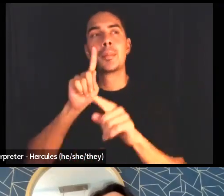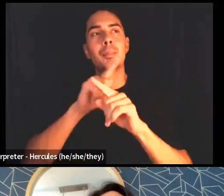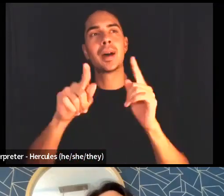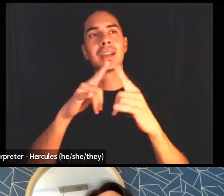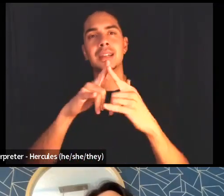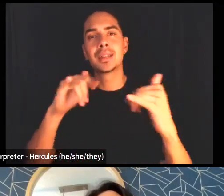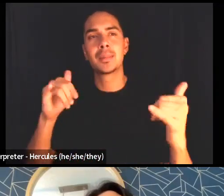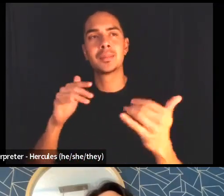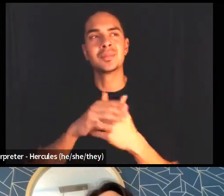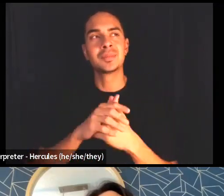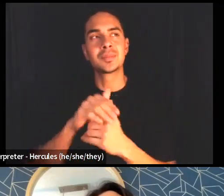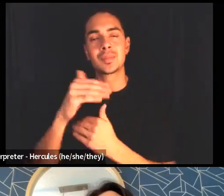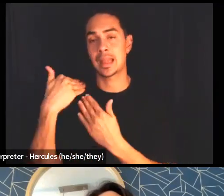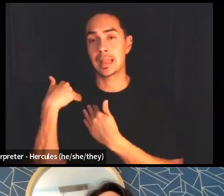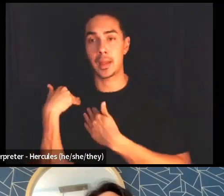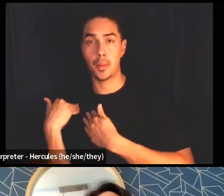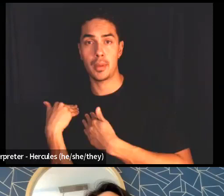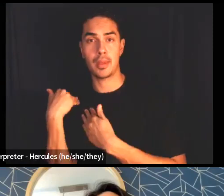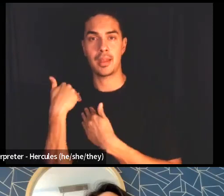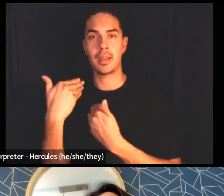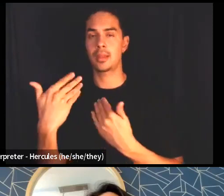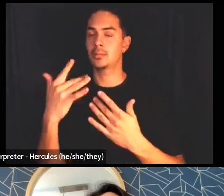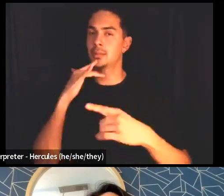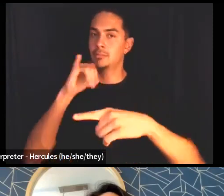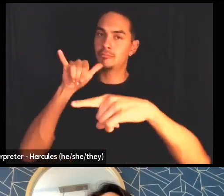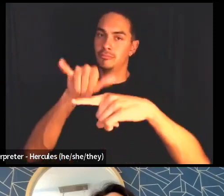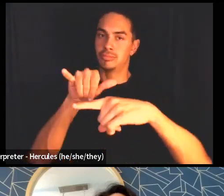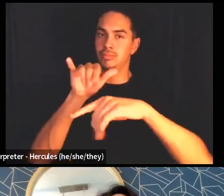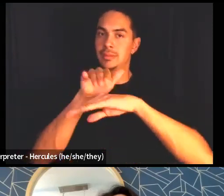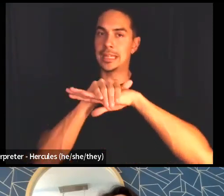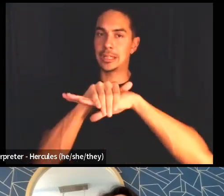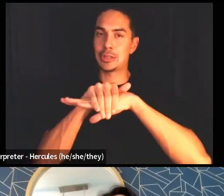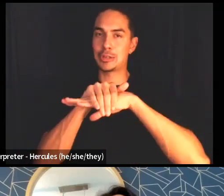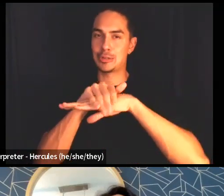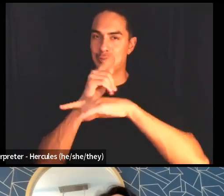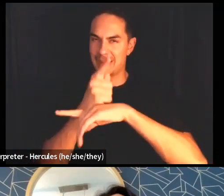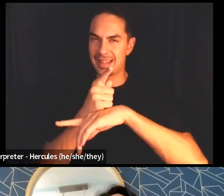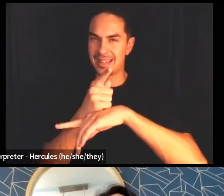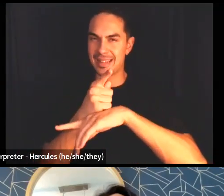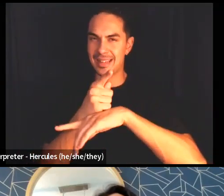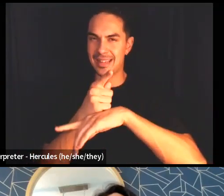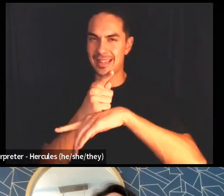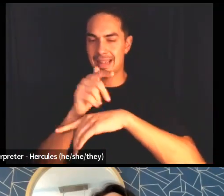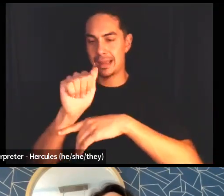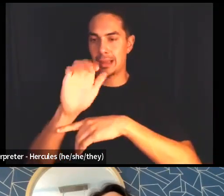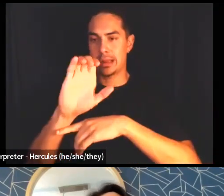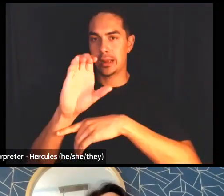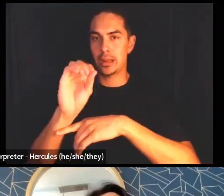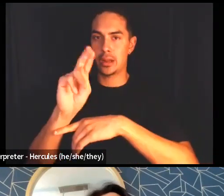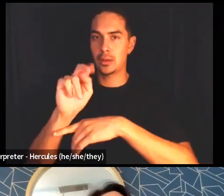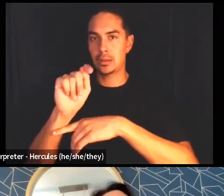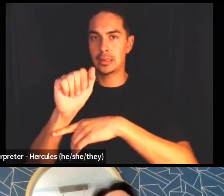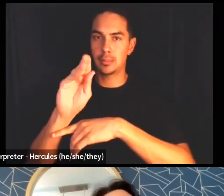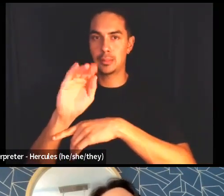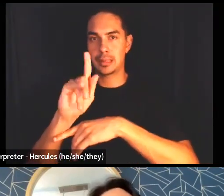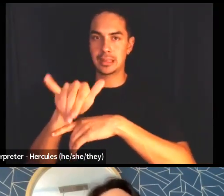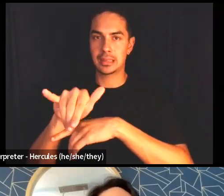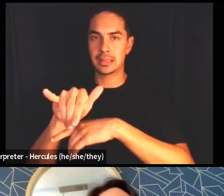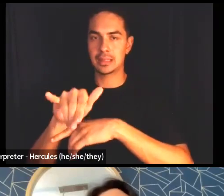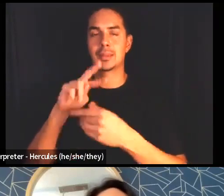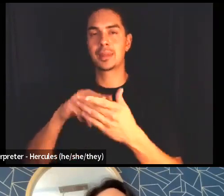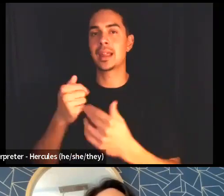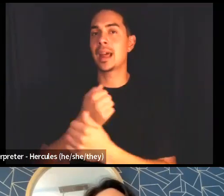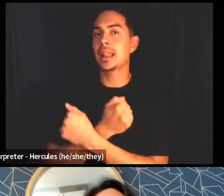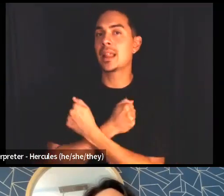say the word accountability, right? Like, what that accountability is that I love you enough and I see you enough